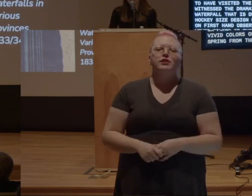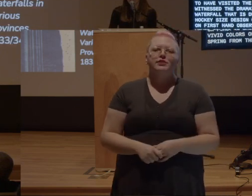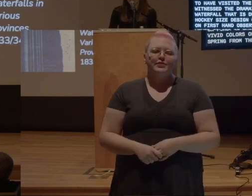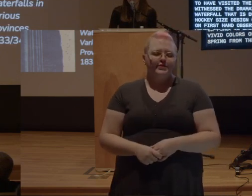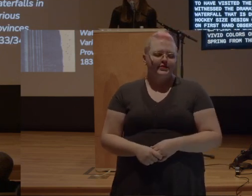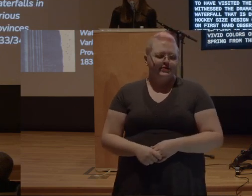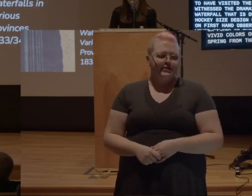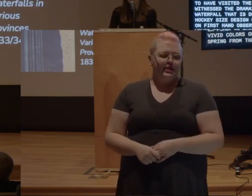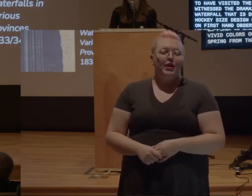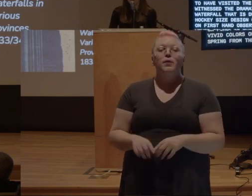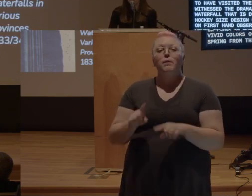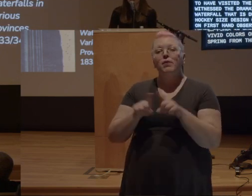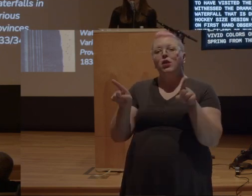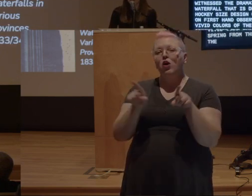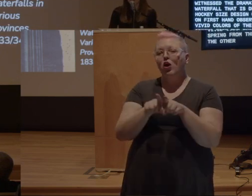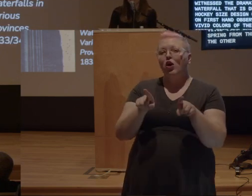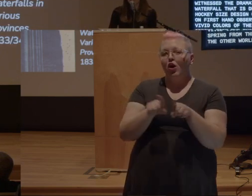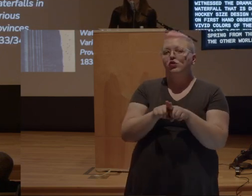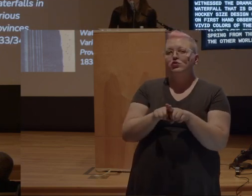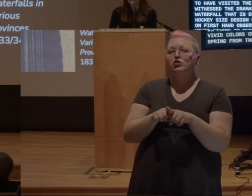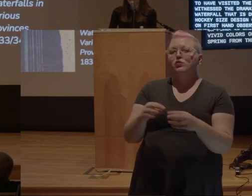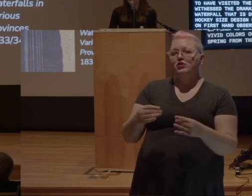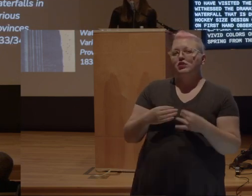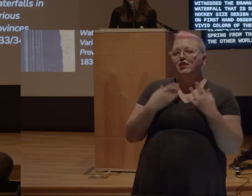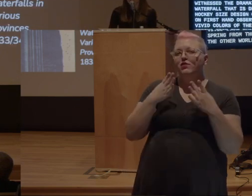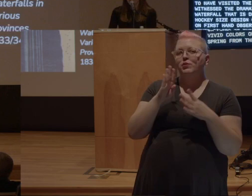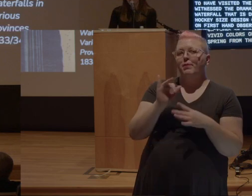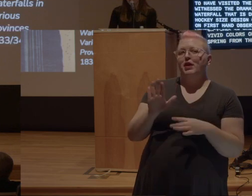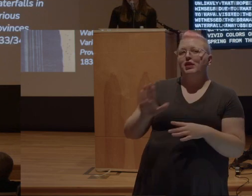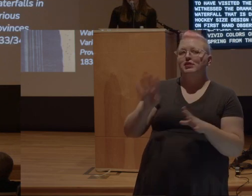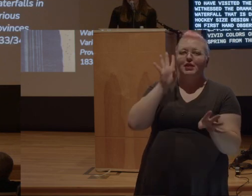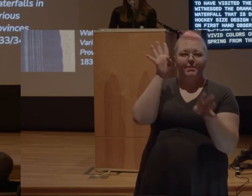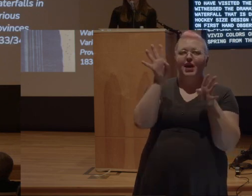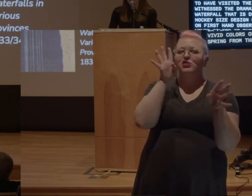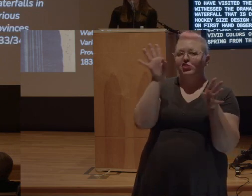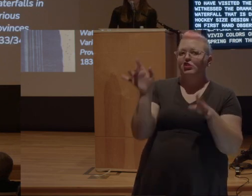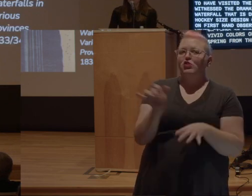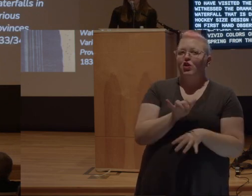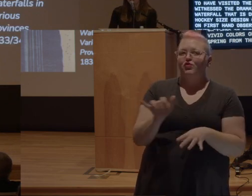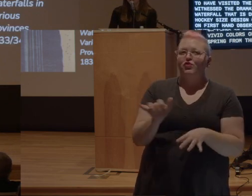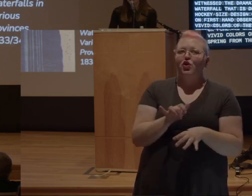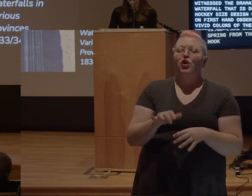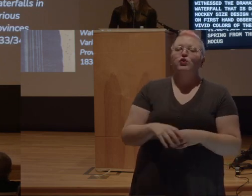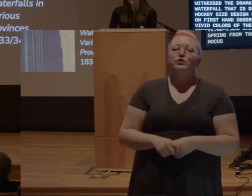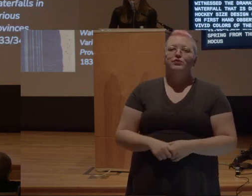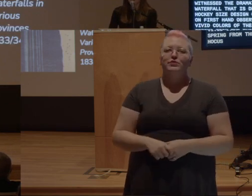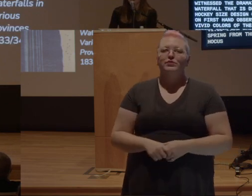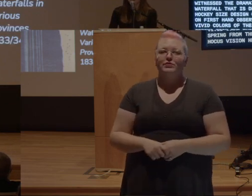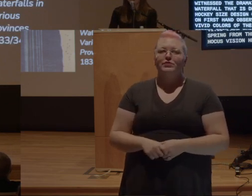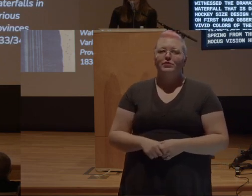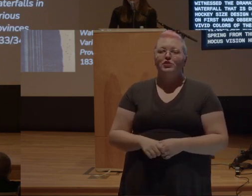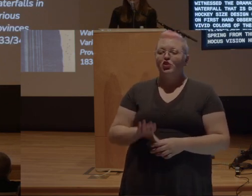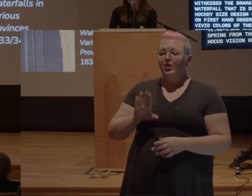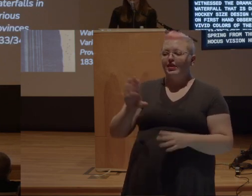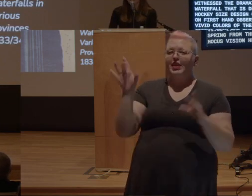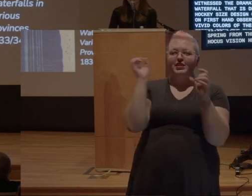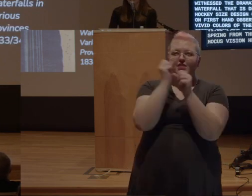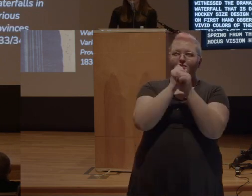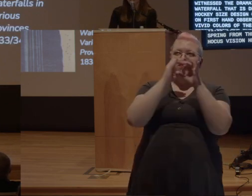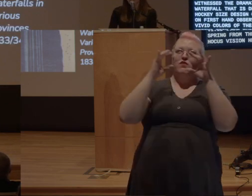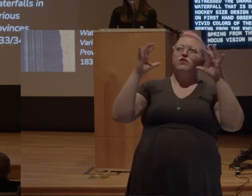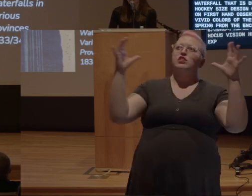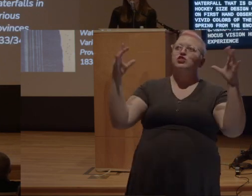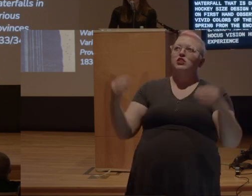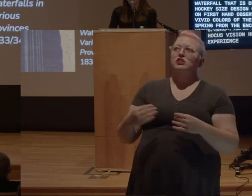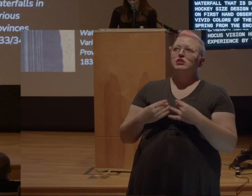fertile imagination and the otherworldly spirit of the falls. Here, Hokusai's vision helps us share in the feelings of awe